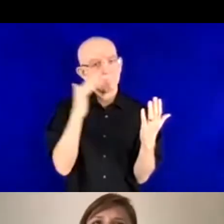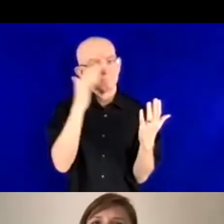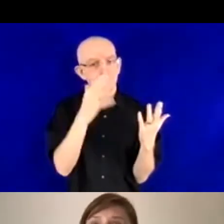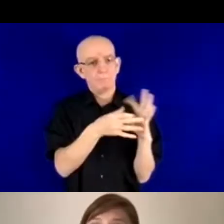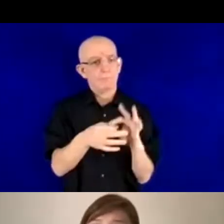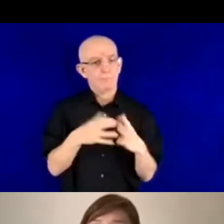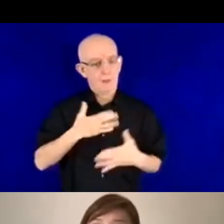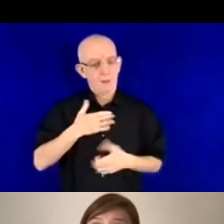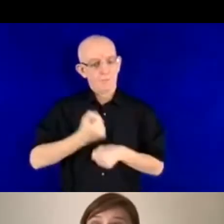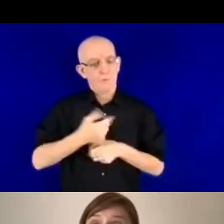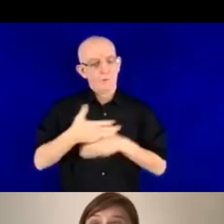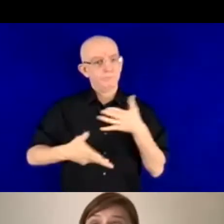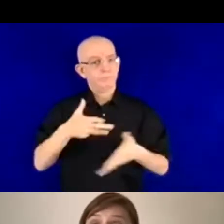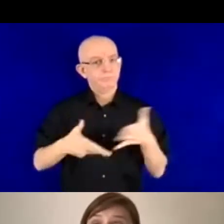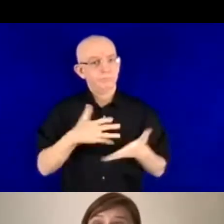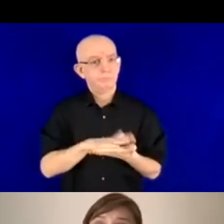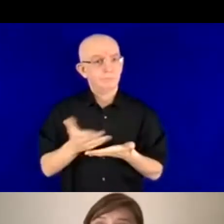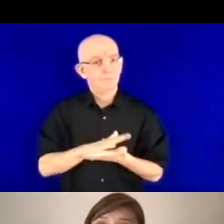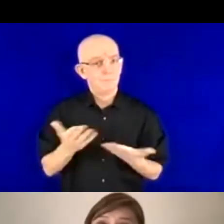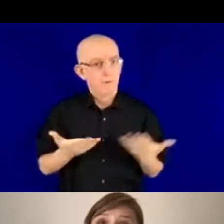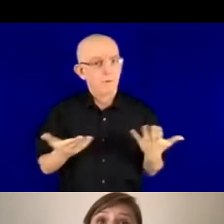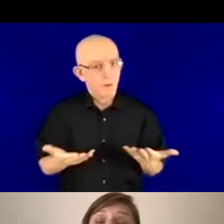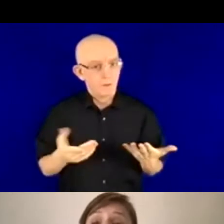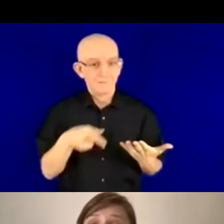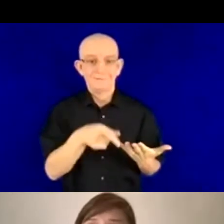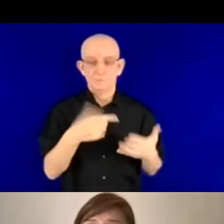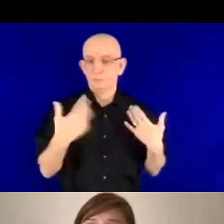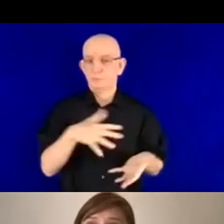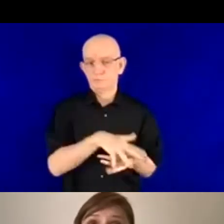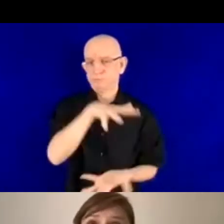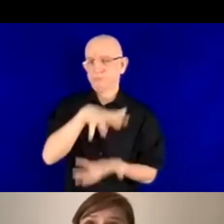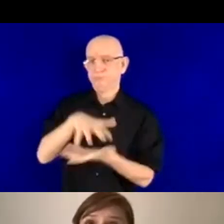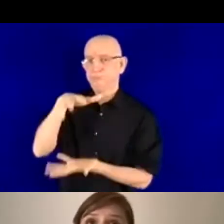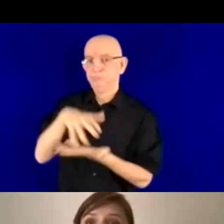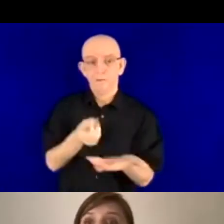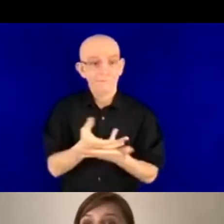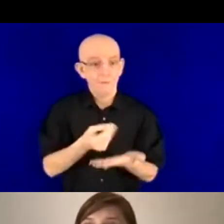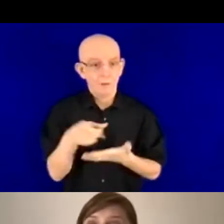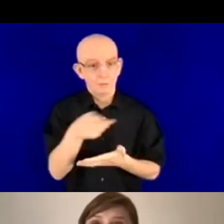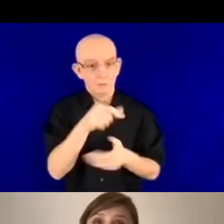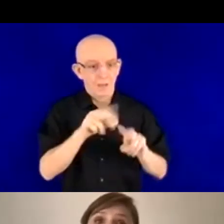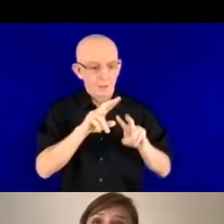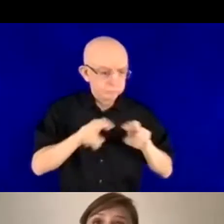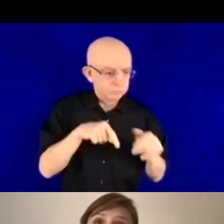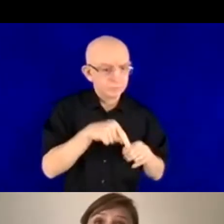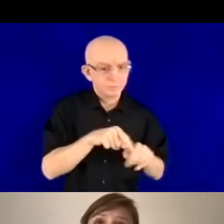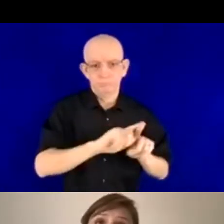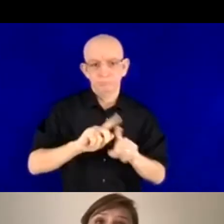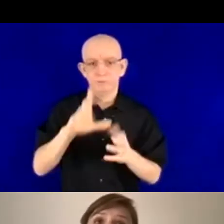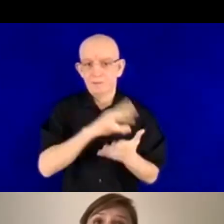issued by organizations such as the WFD, WASLI, EUD, and national and